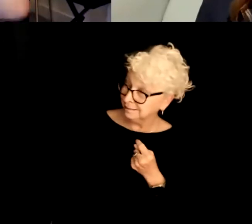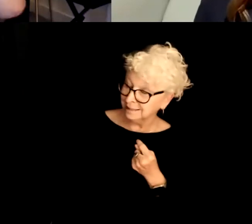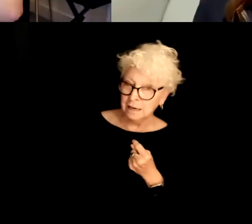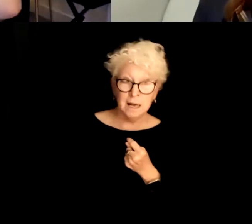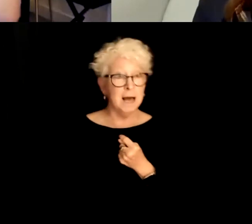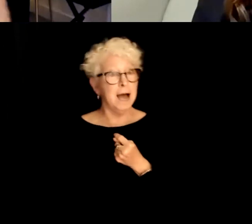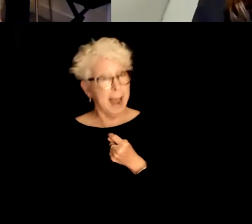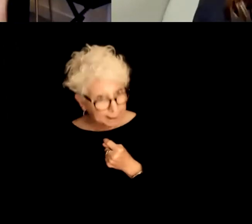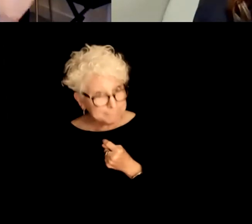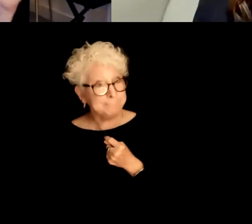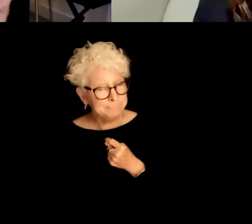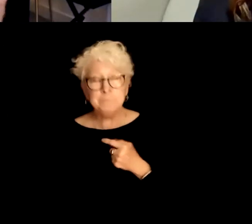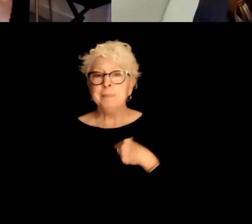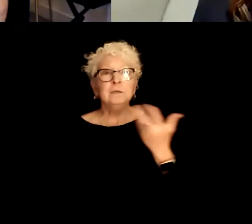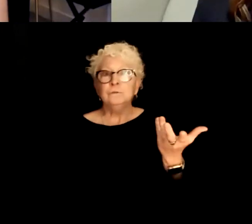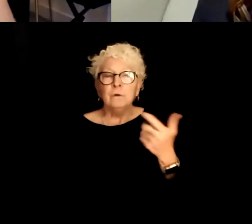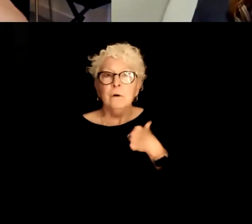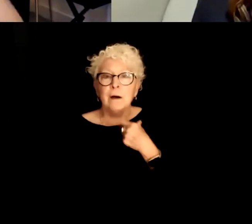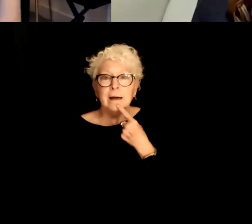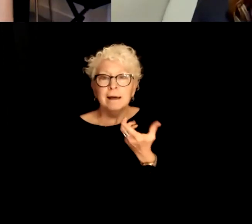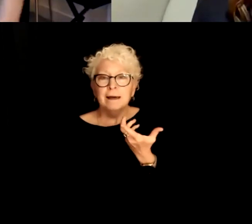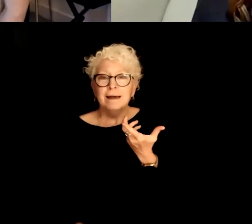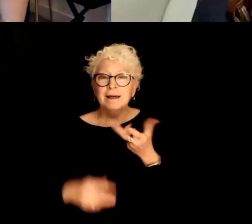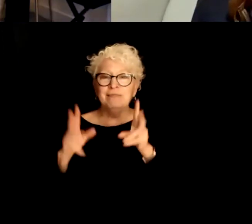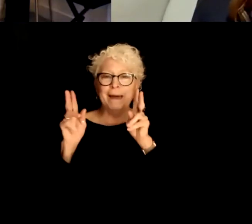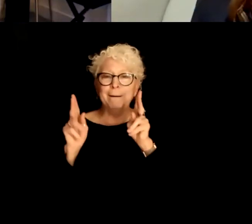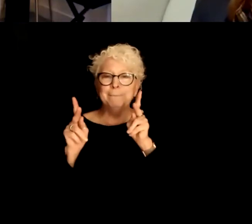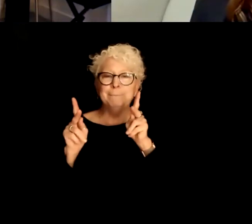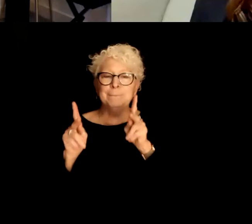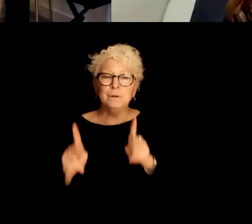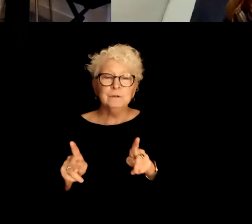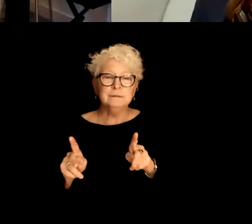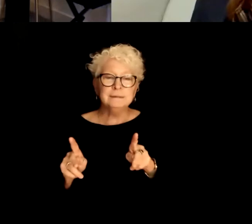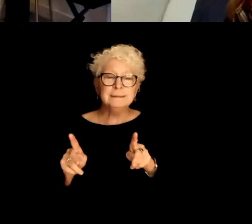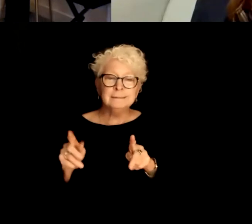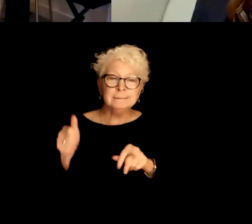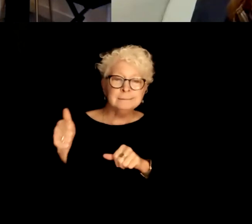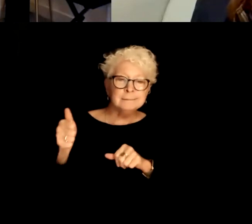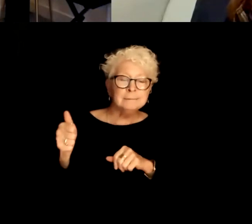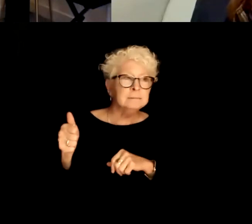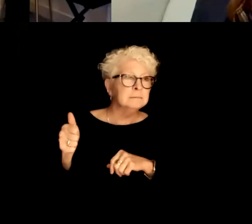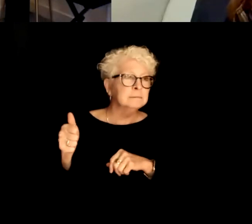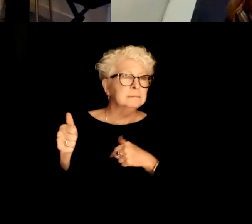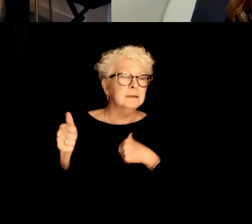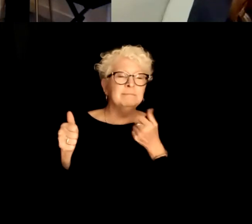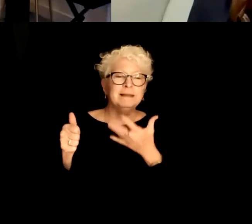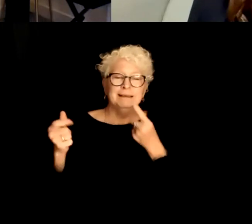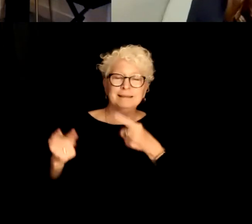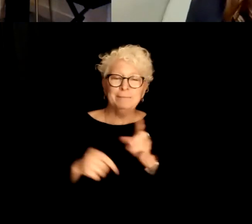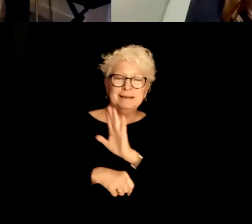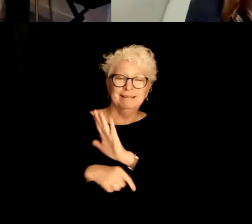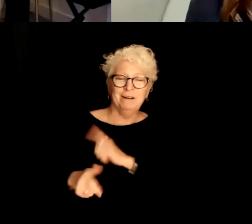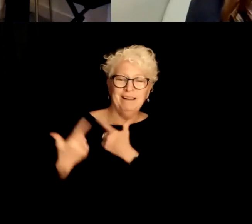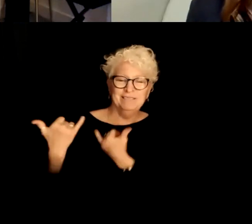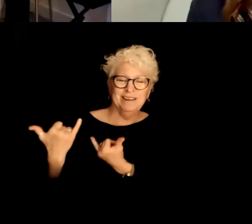and like I mean, granted, like this person I learned also has a lot of really hard things happening in their life right now. So I